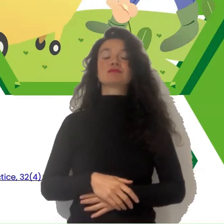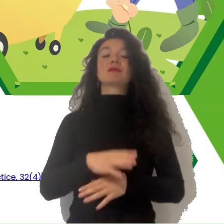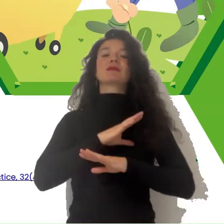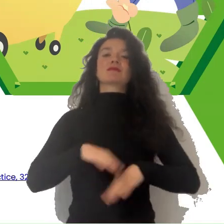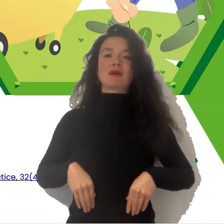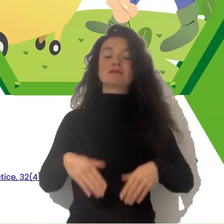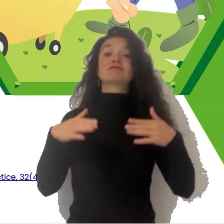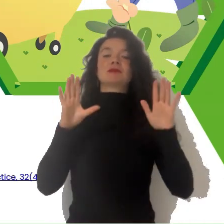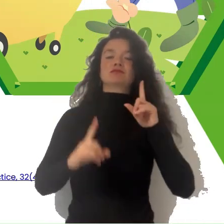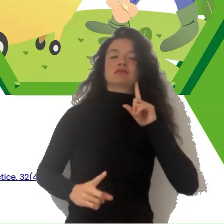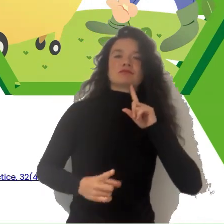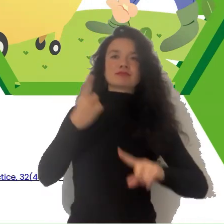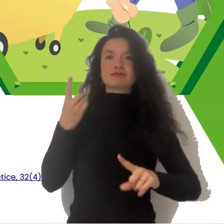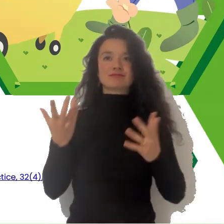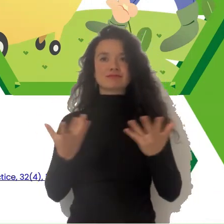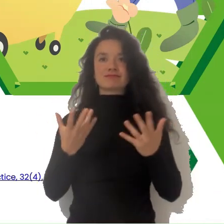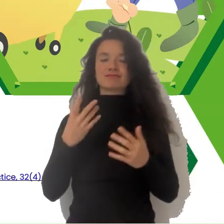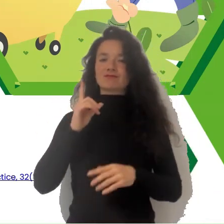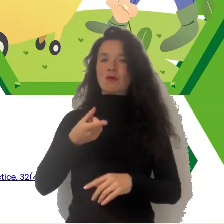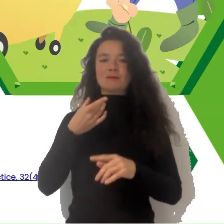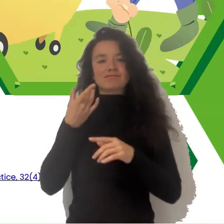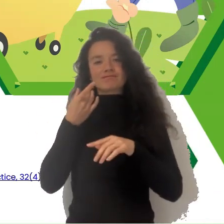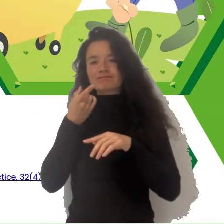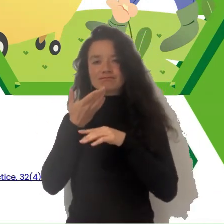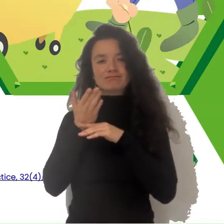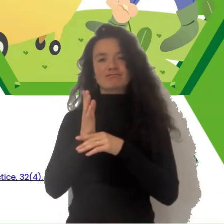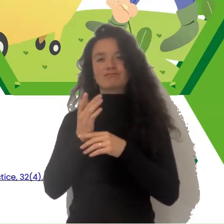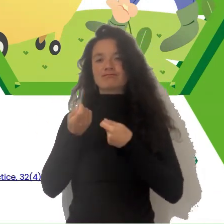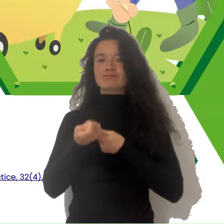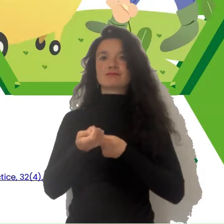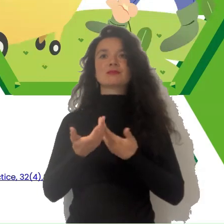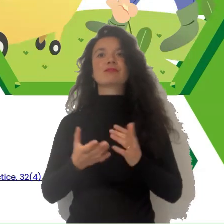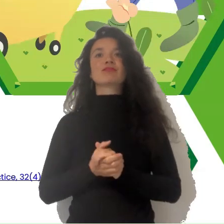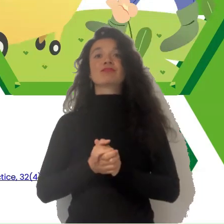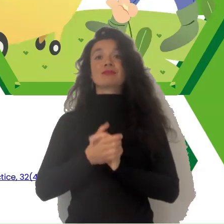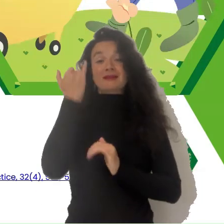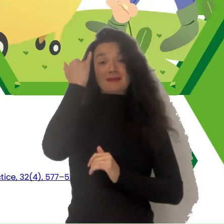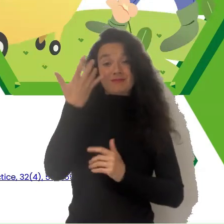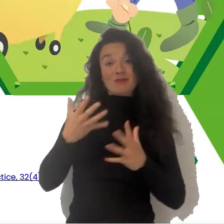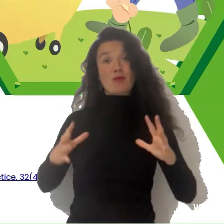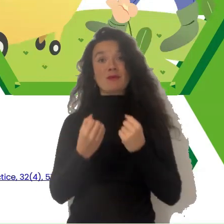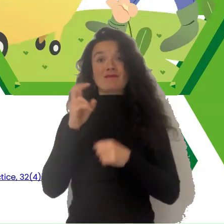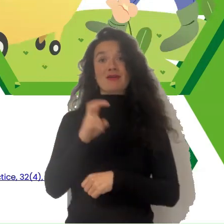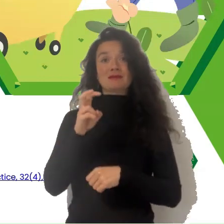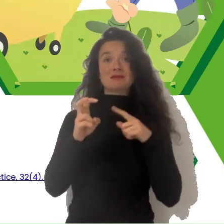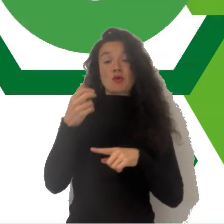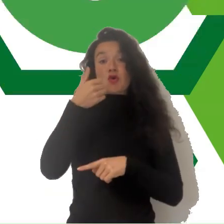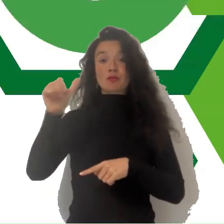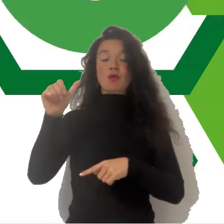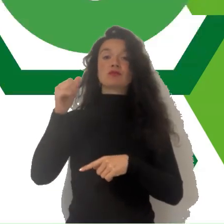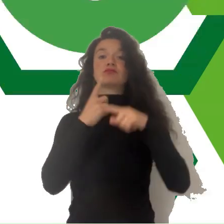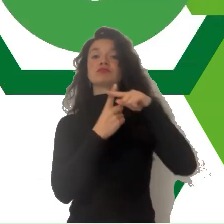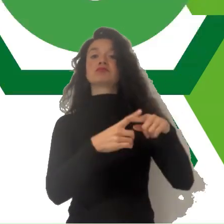is a short video that you can see, and it will give you more information of what green skills are.